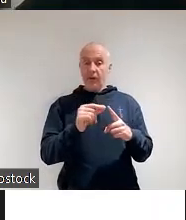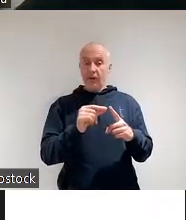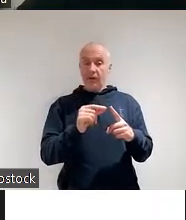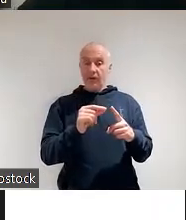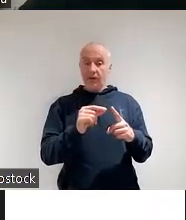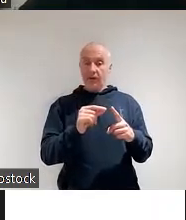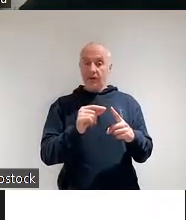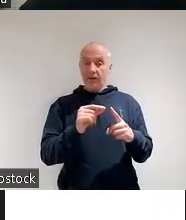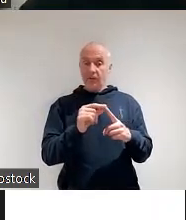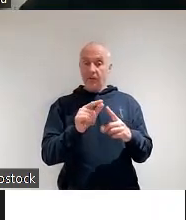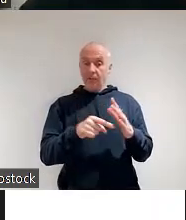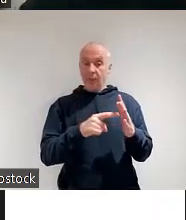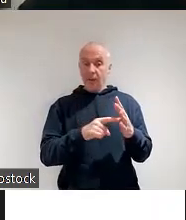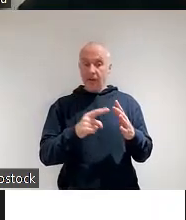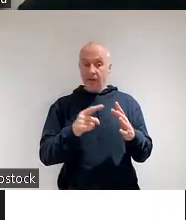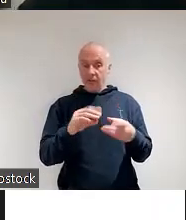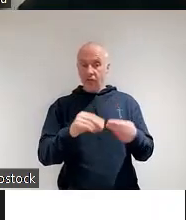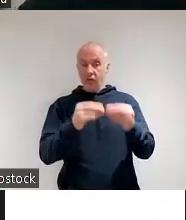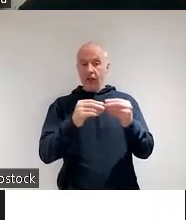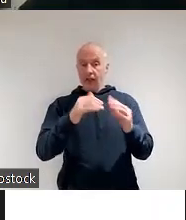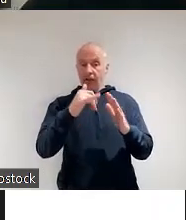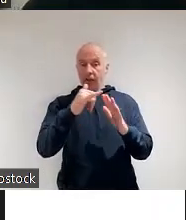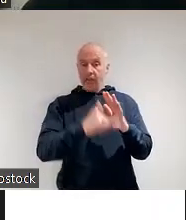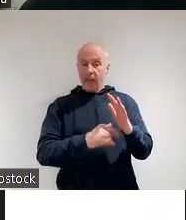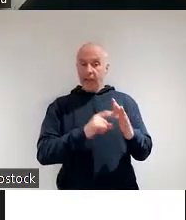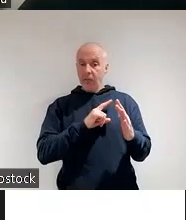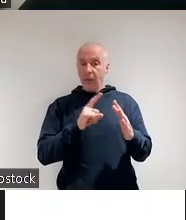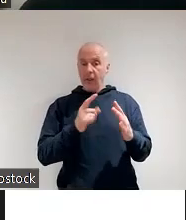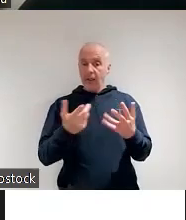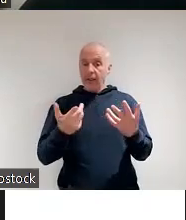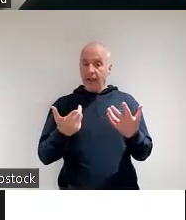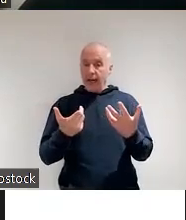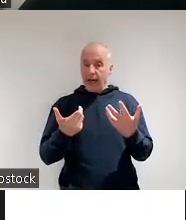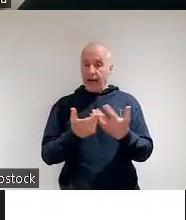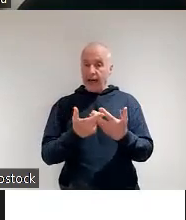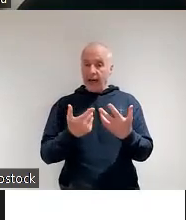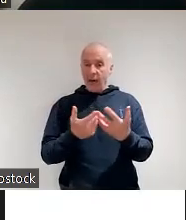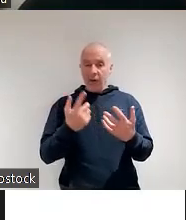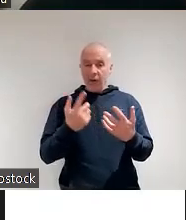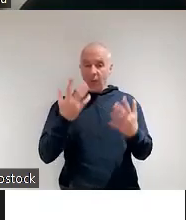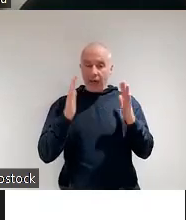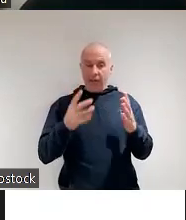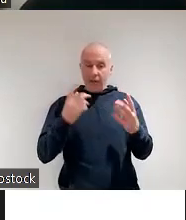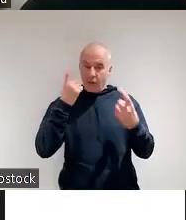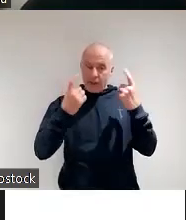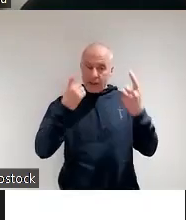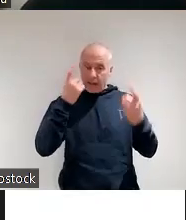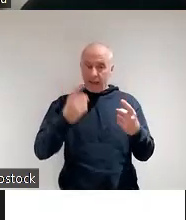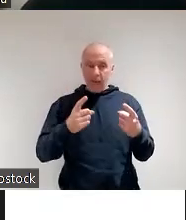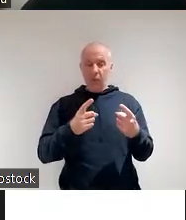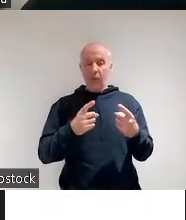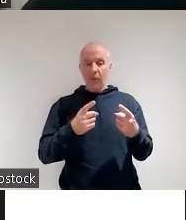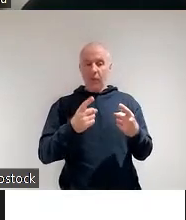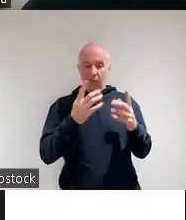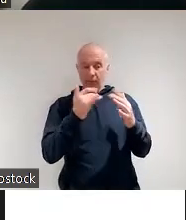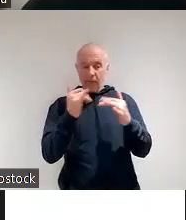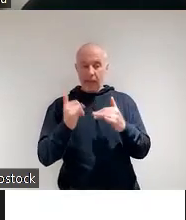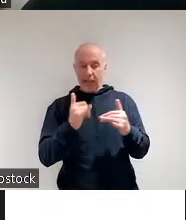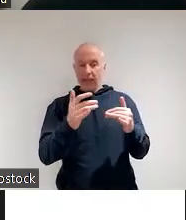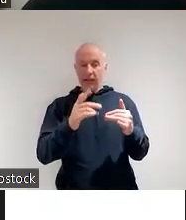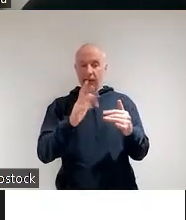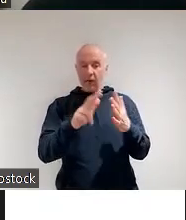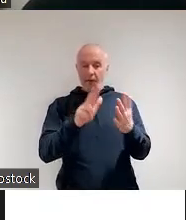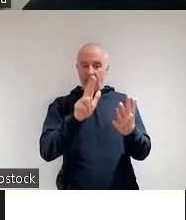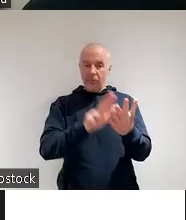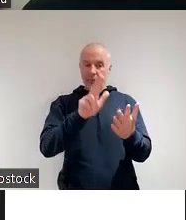trying to give you a good idea about how much things that you actually have to do to try to test or validate your